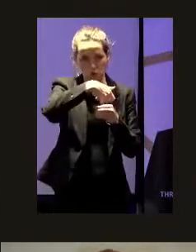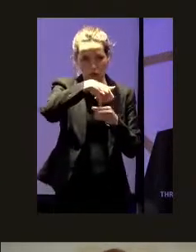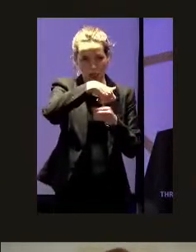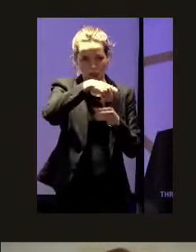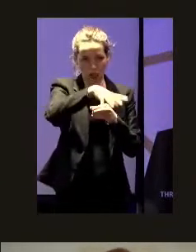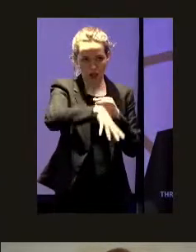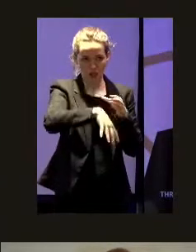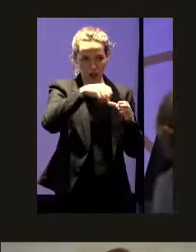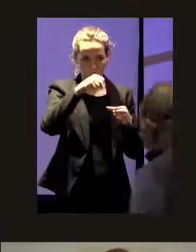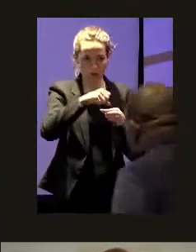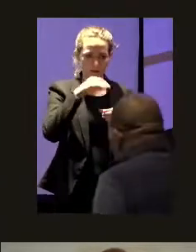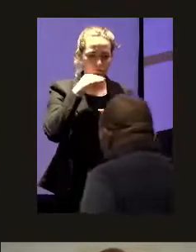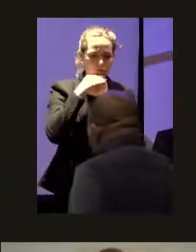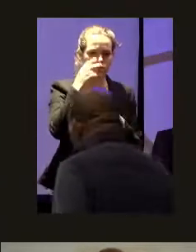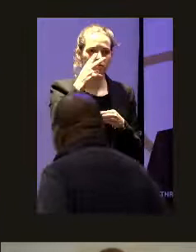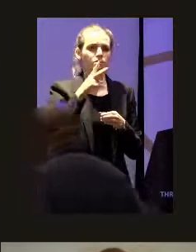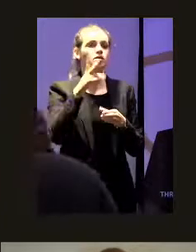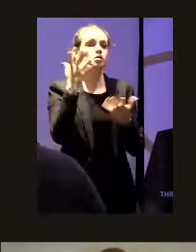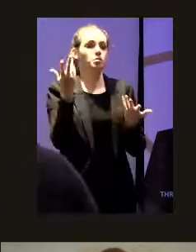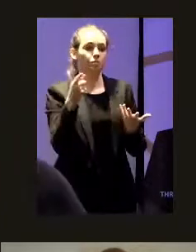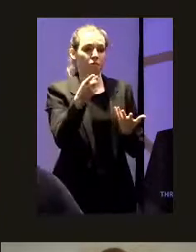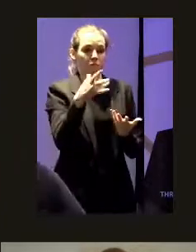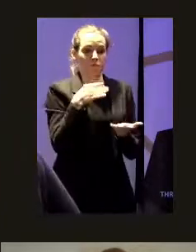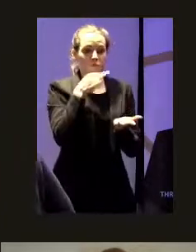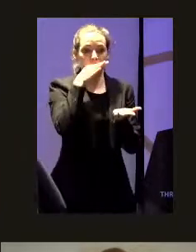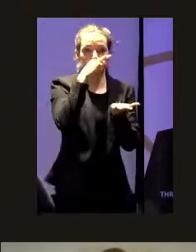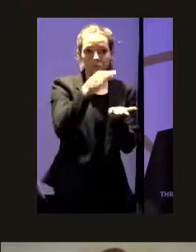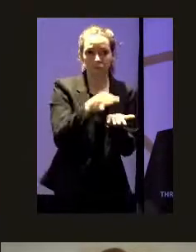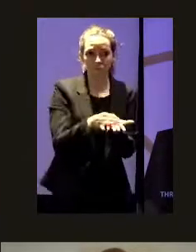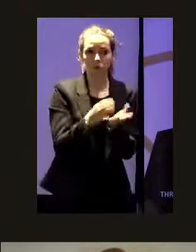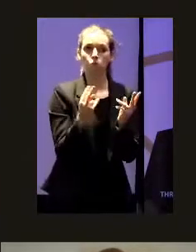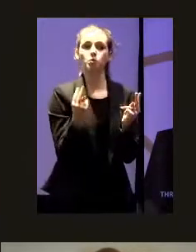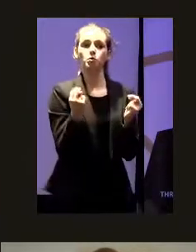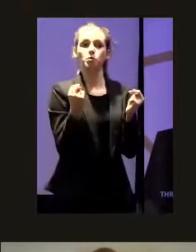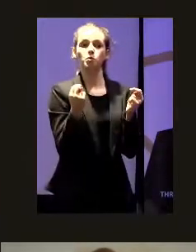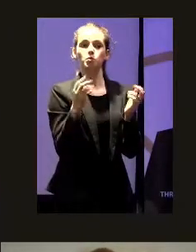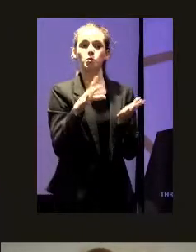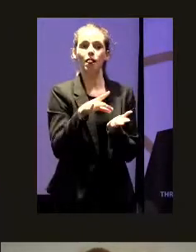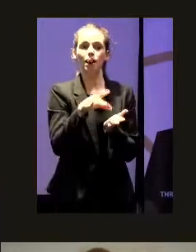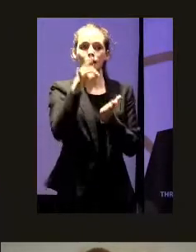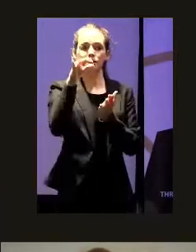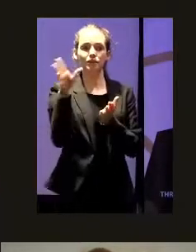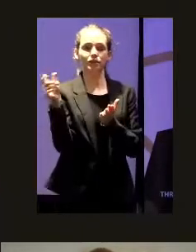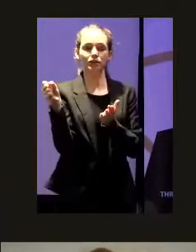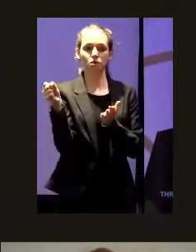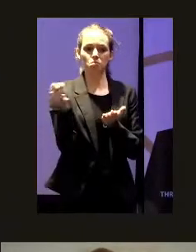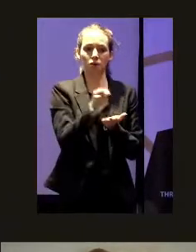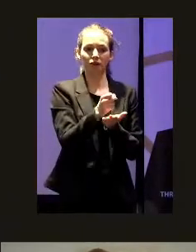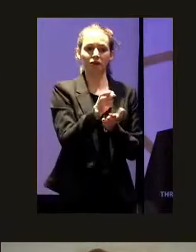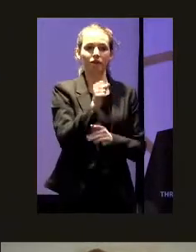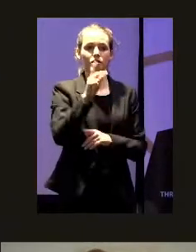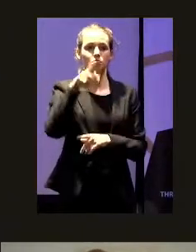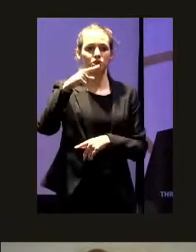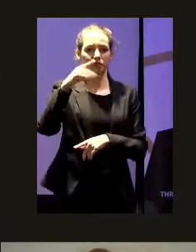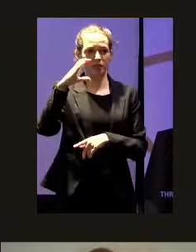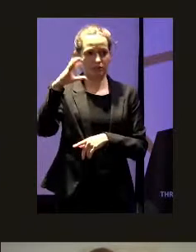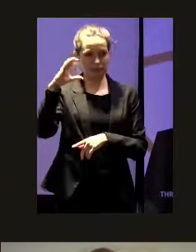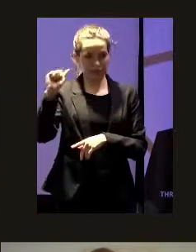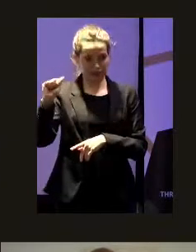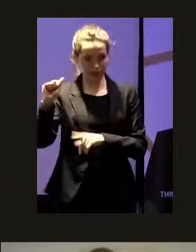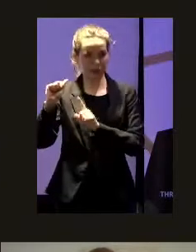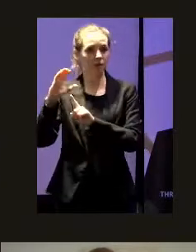my advice is that members of the newly elected or appointed PGNC must